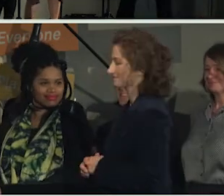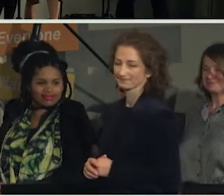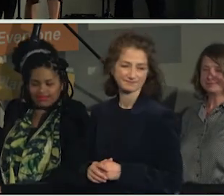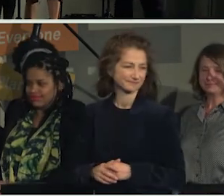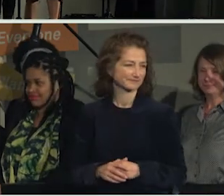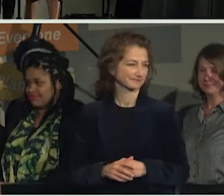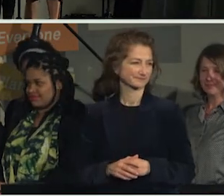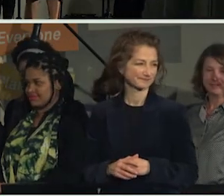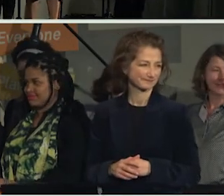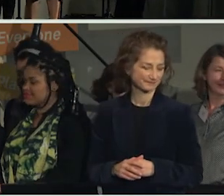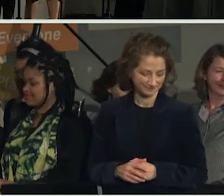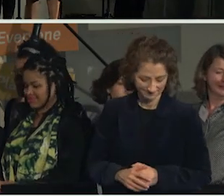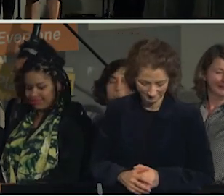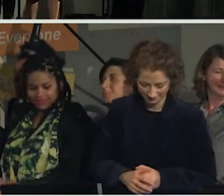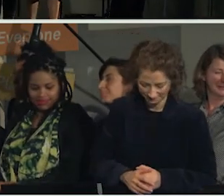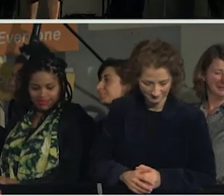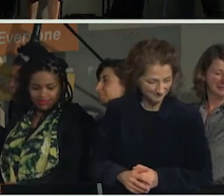Hannah, come up.